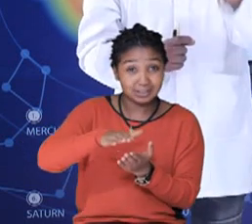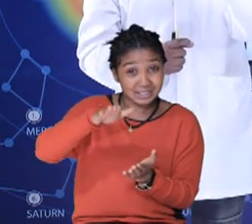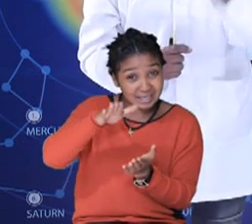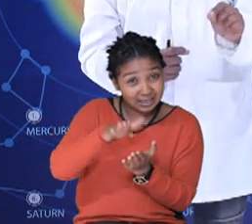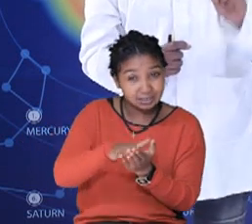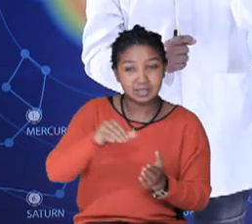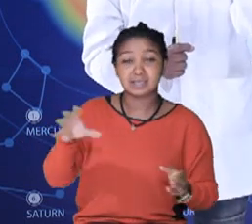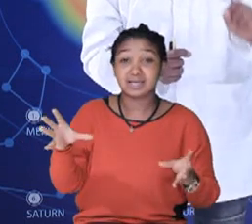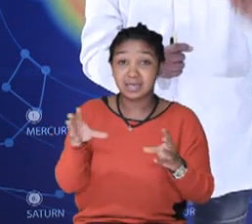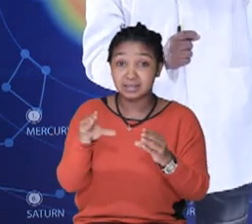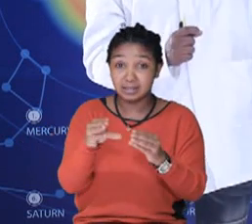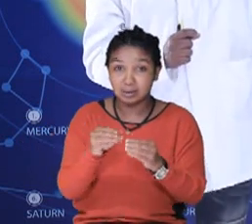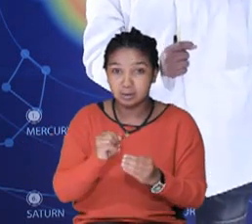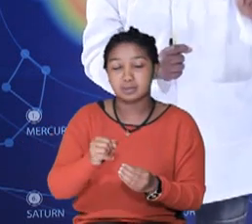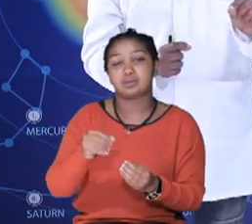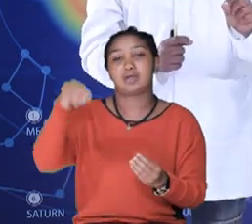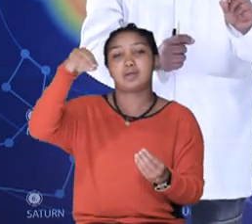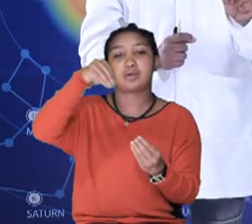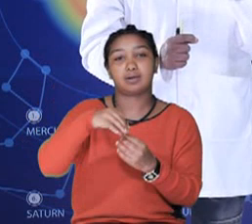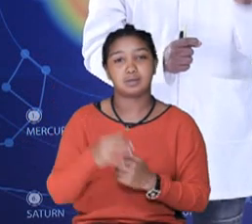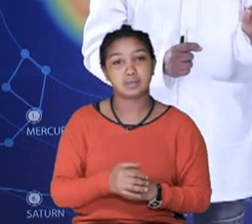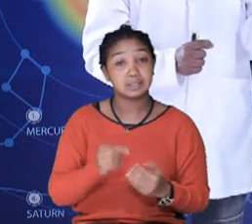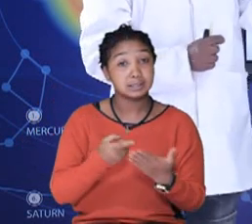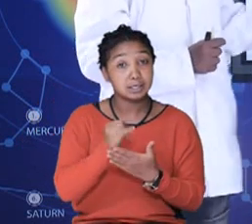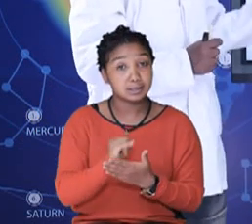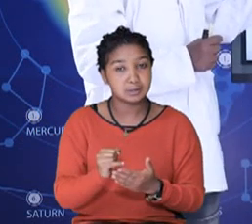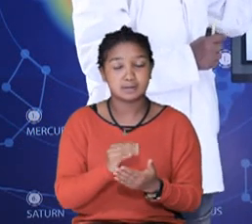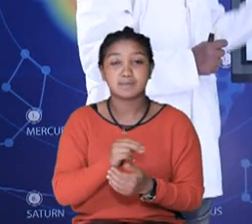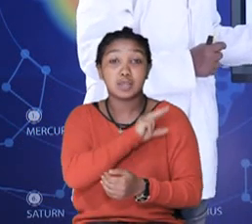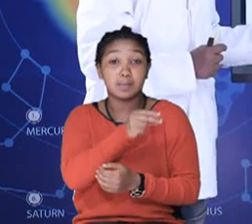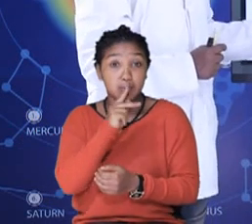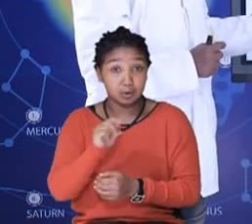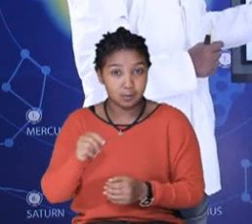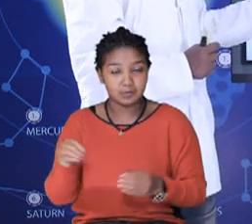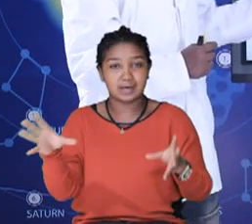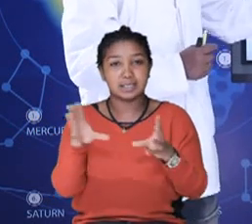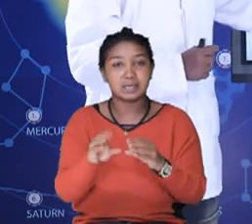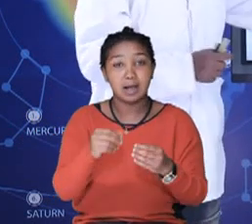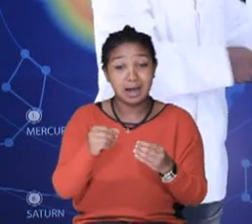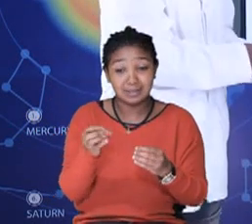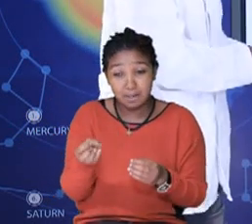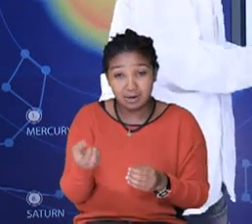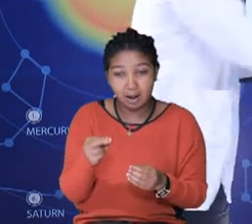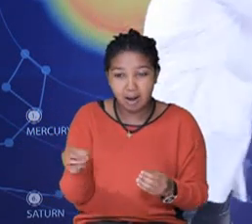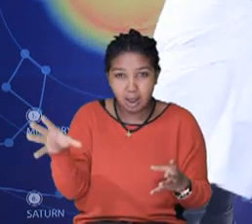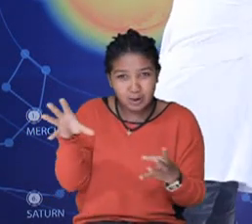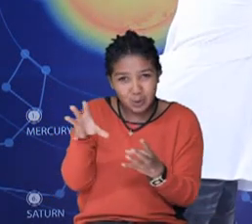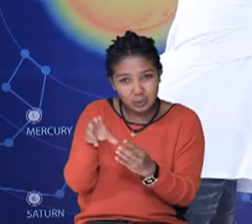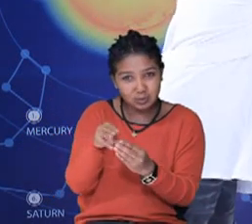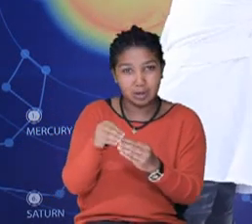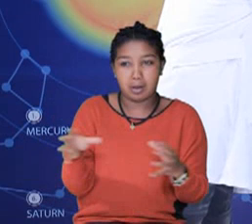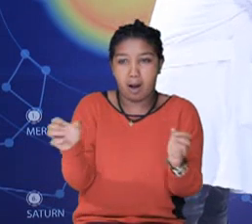decreased, the density of the substance is increased. This is the property of the density. So as the particles are close